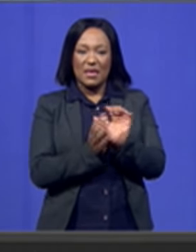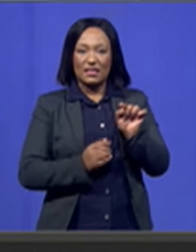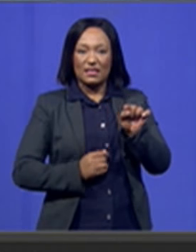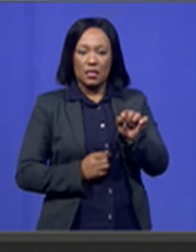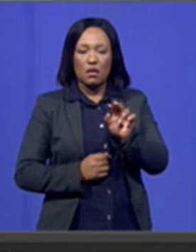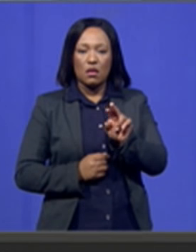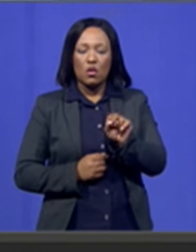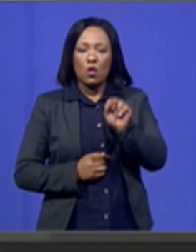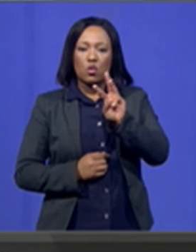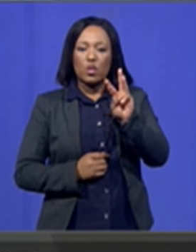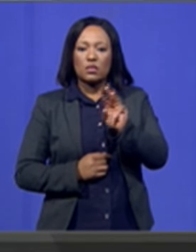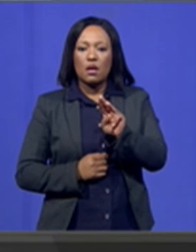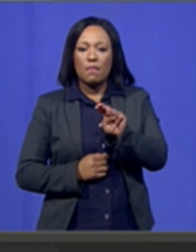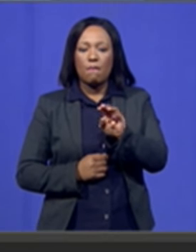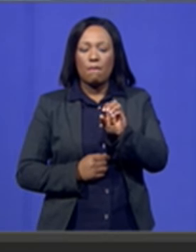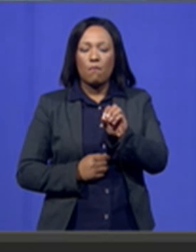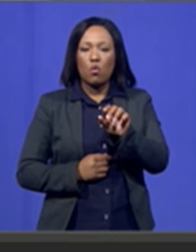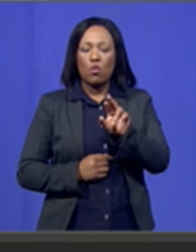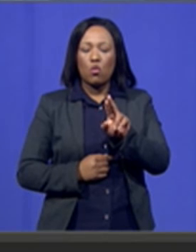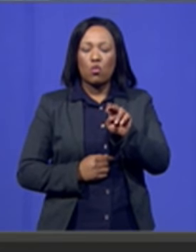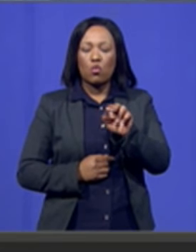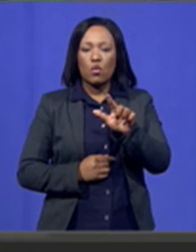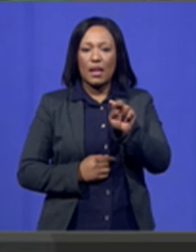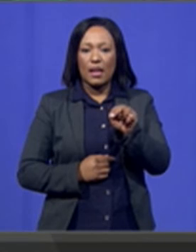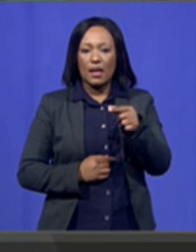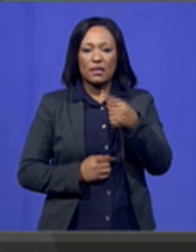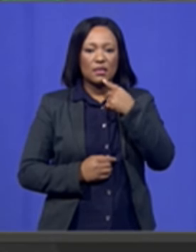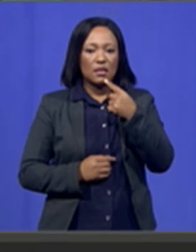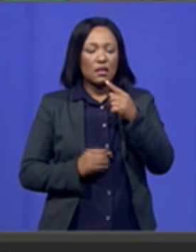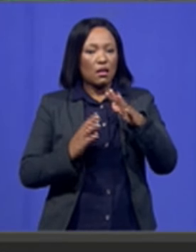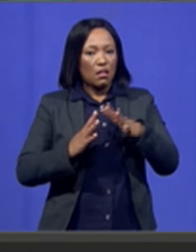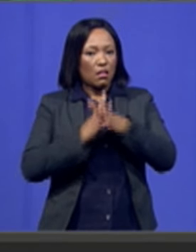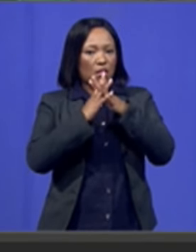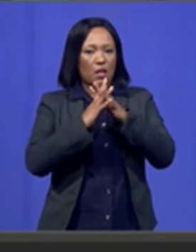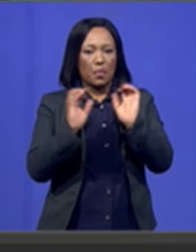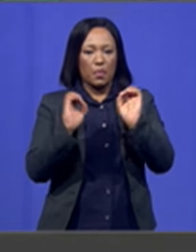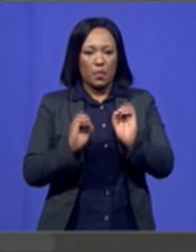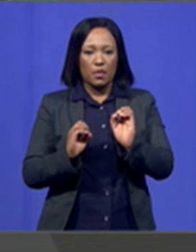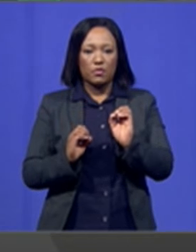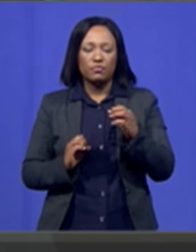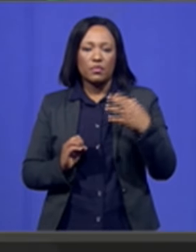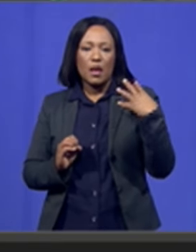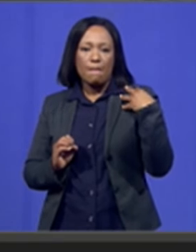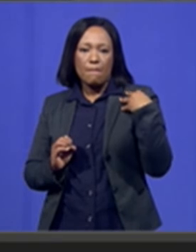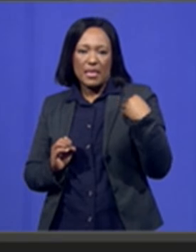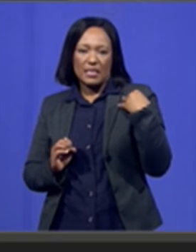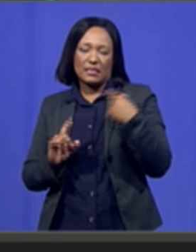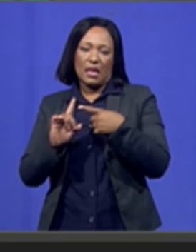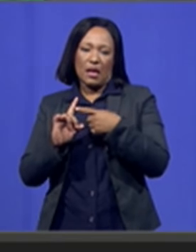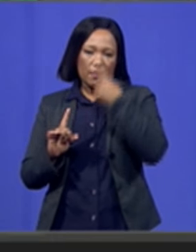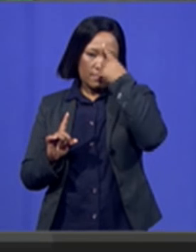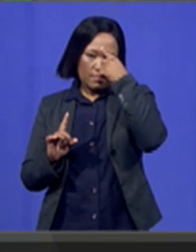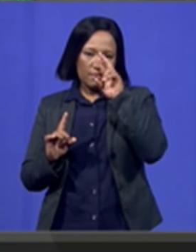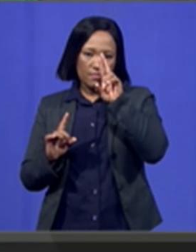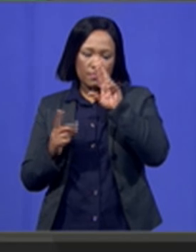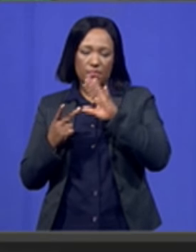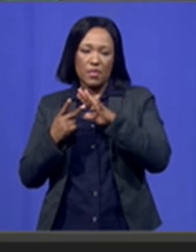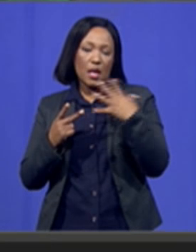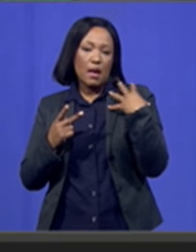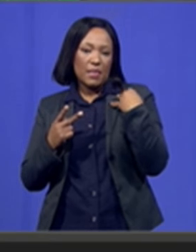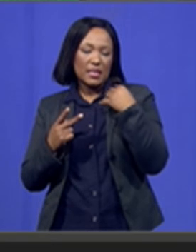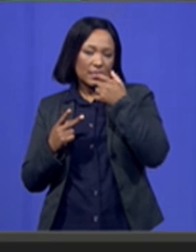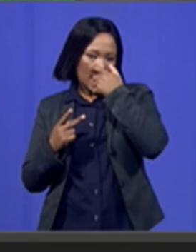ke ditshwaelo tseo di reng ga gona kitlano mo Afrika. Minister Lamula, President Ramaphosa, those people are working endlessly